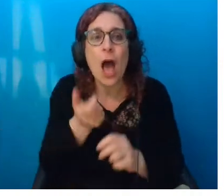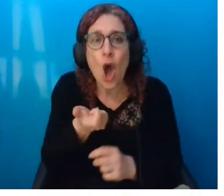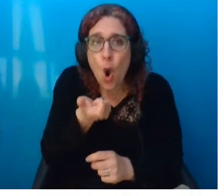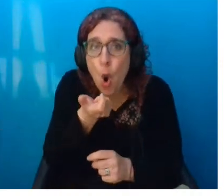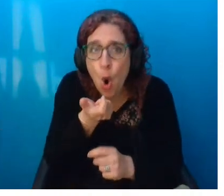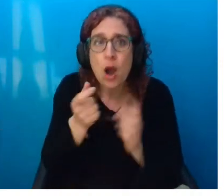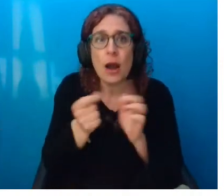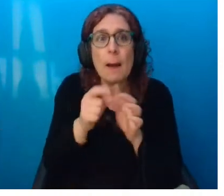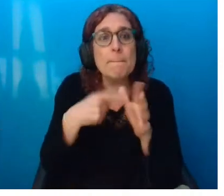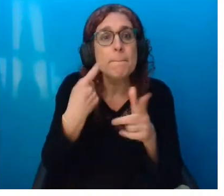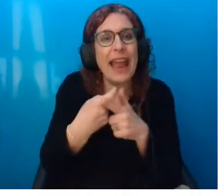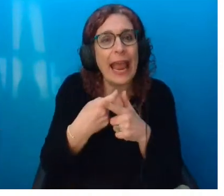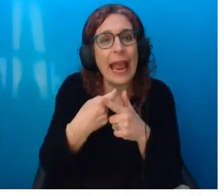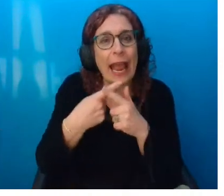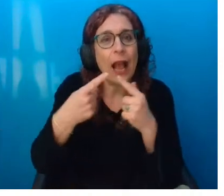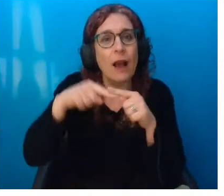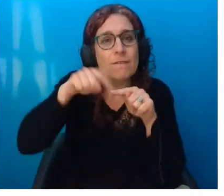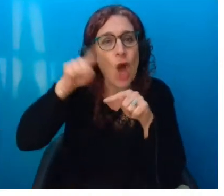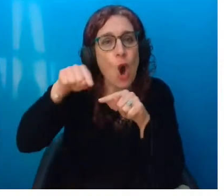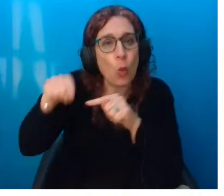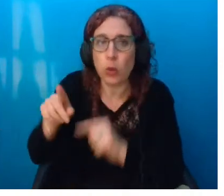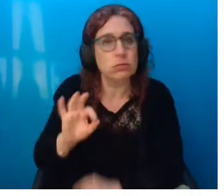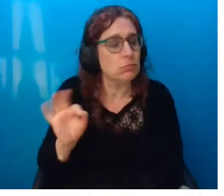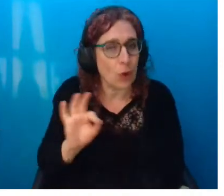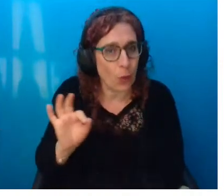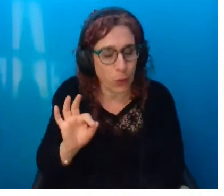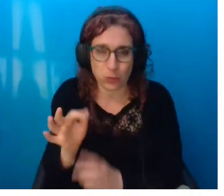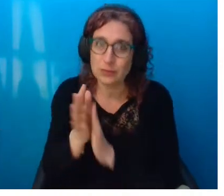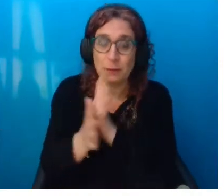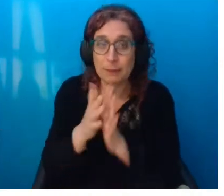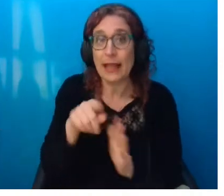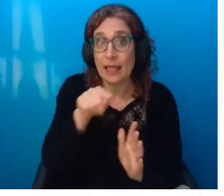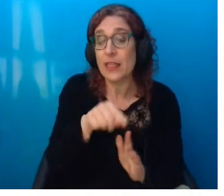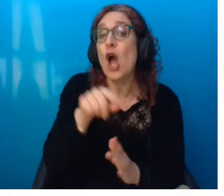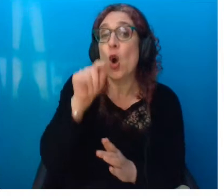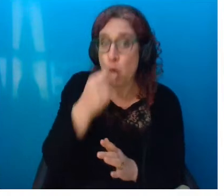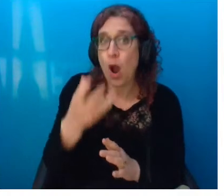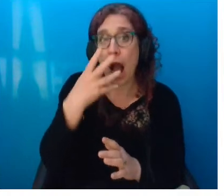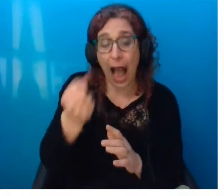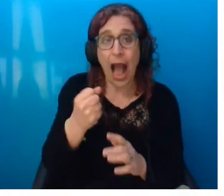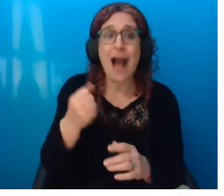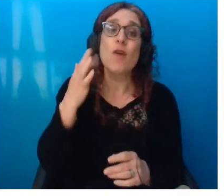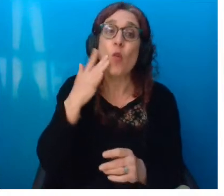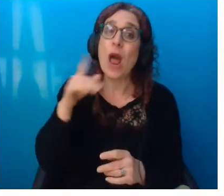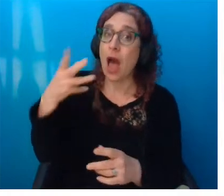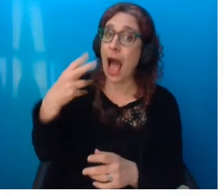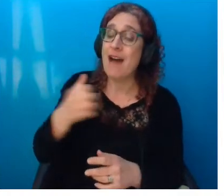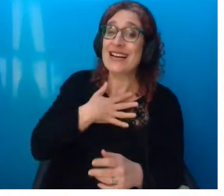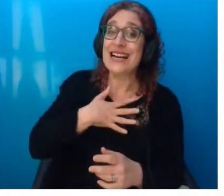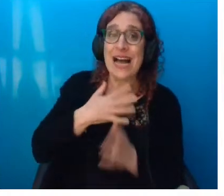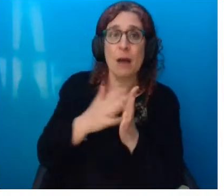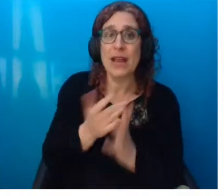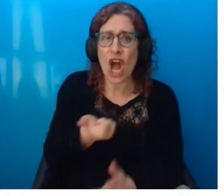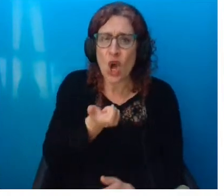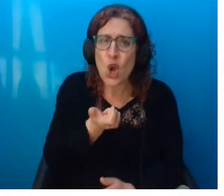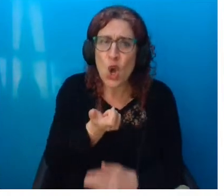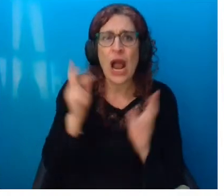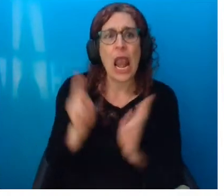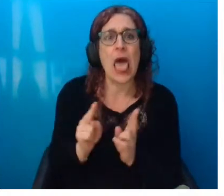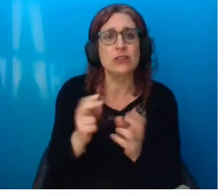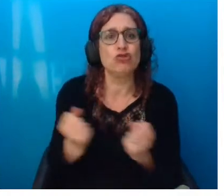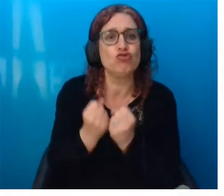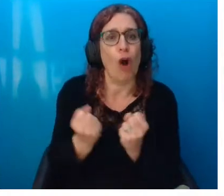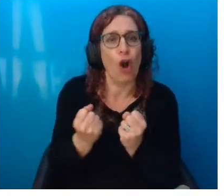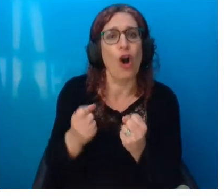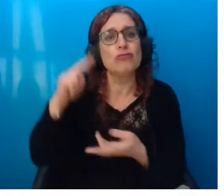the response after an acute exposure to the allergen, there will be a drop in peak flow or FEV1 if that was monitored.